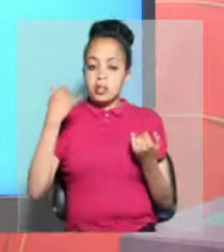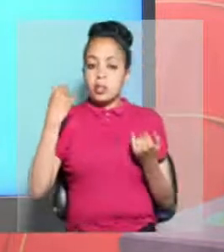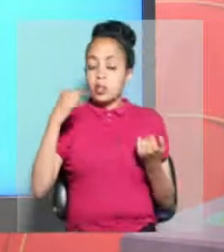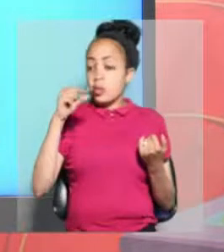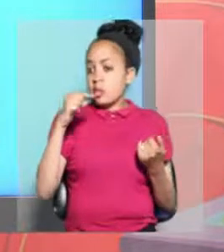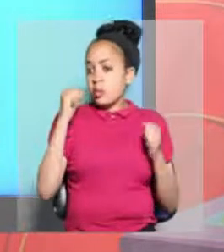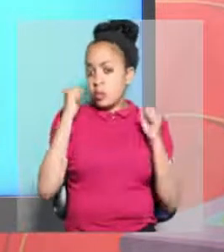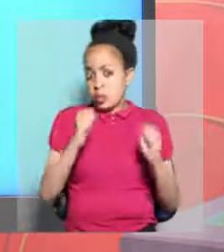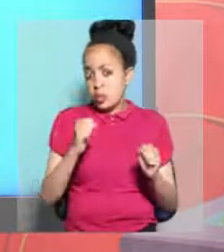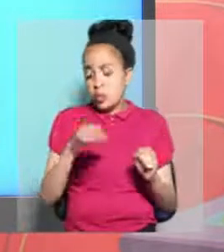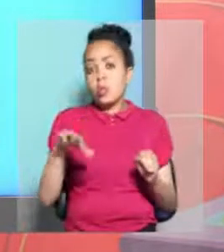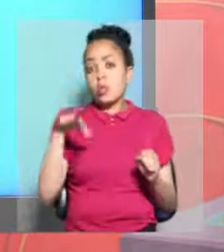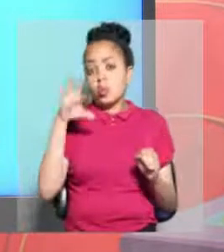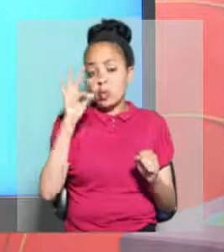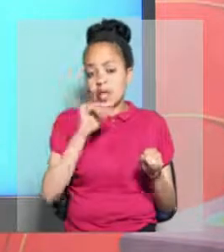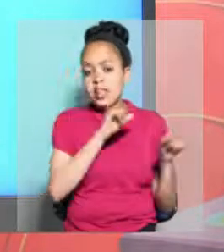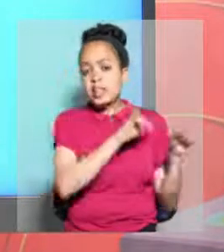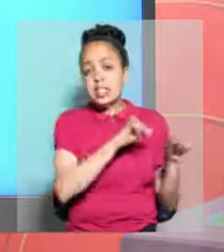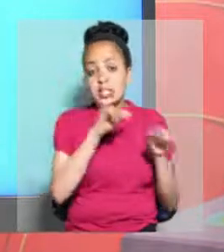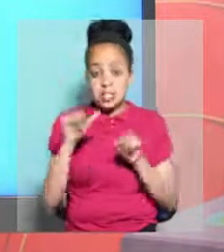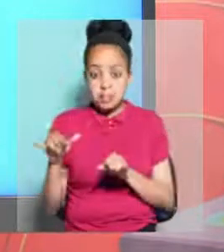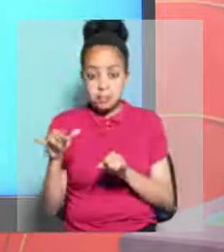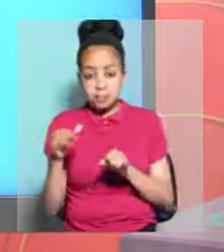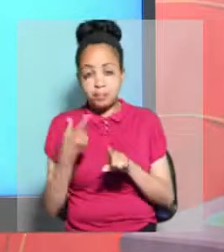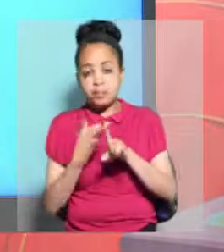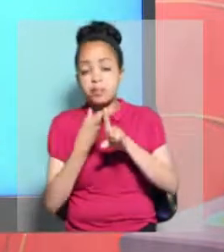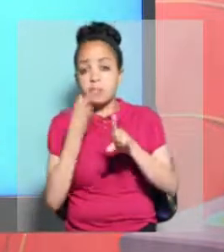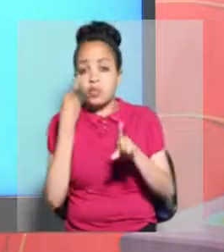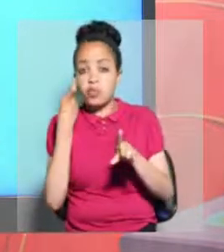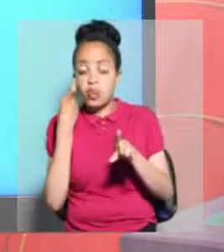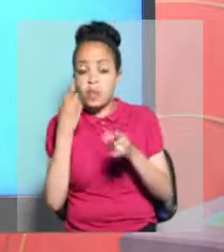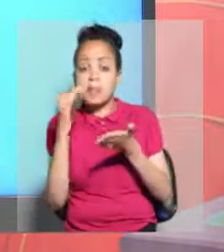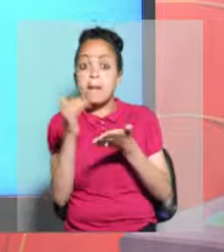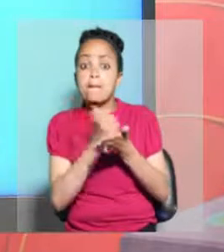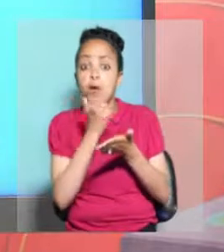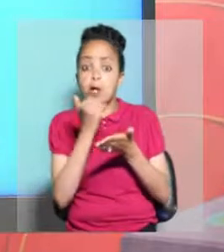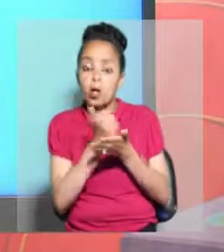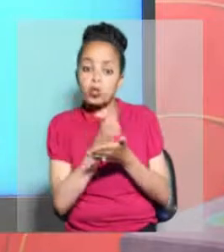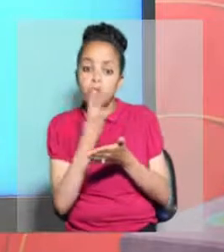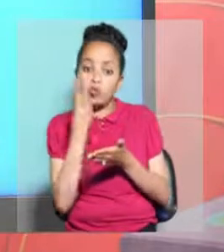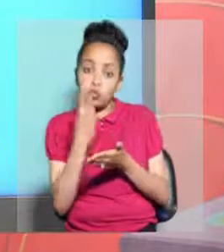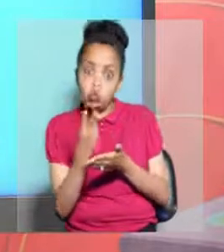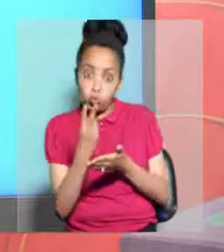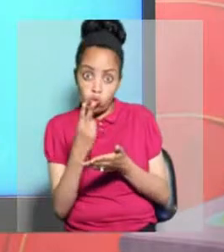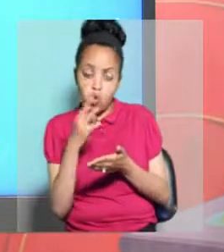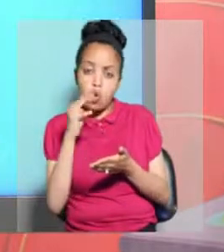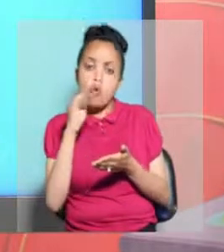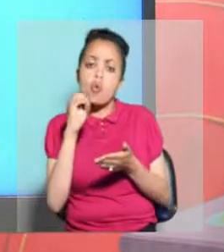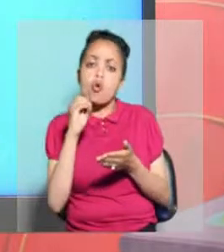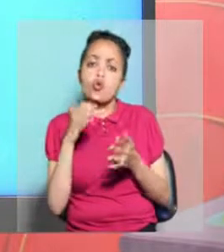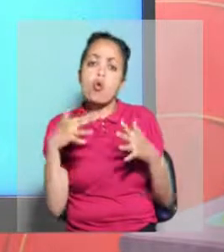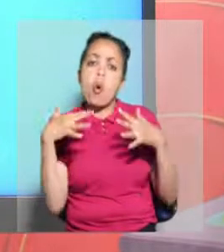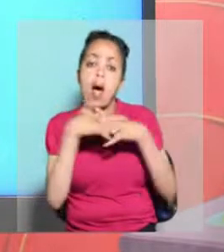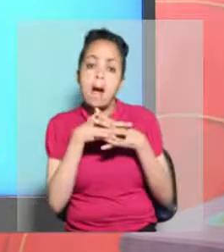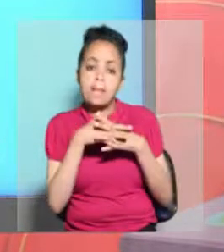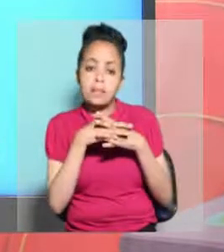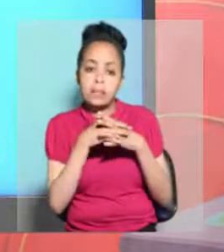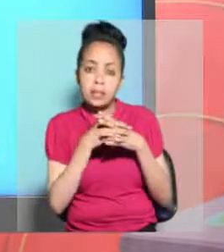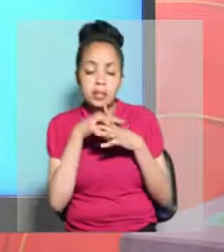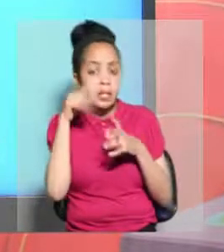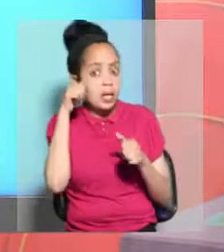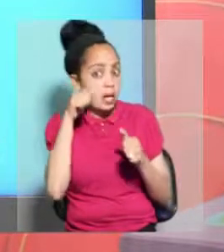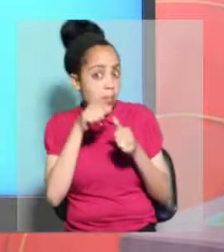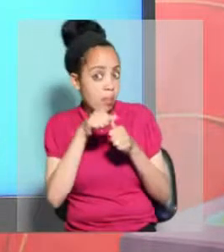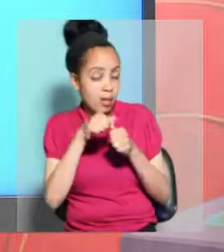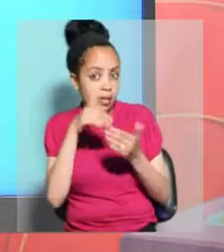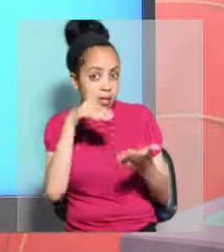to get the same ratio from the product of two monohybrid cross. Let I remind